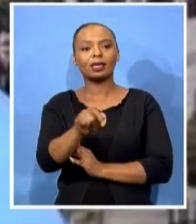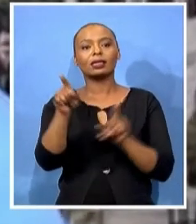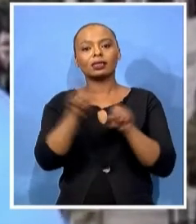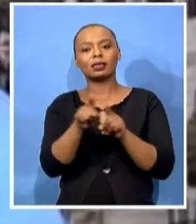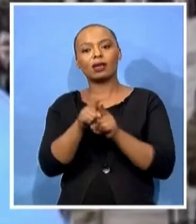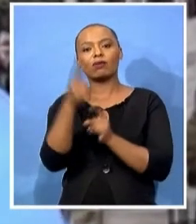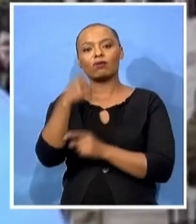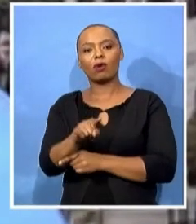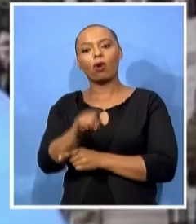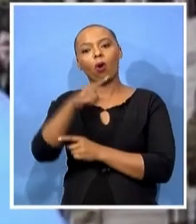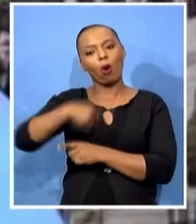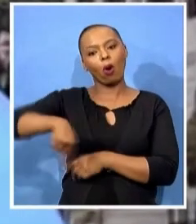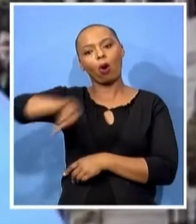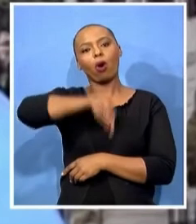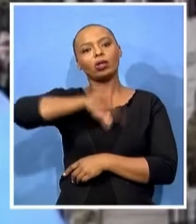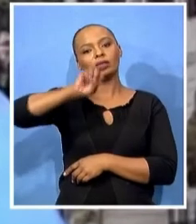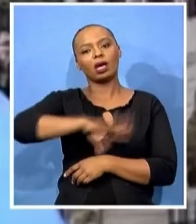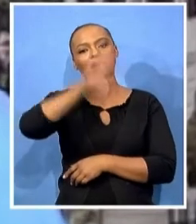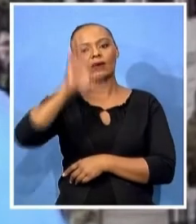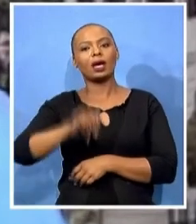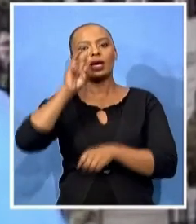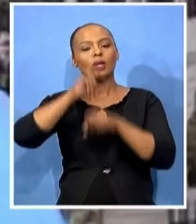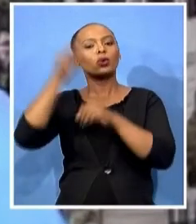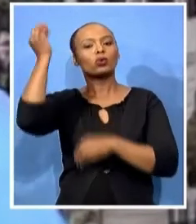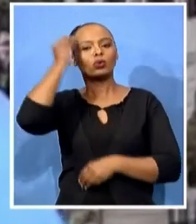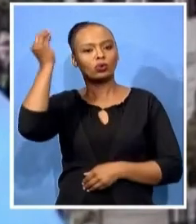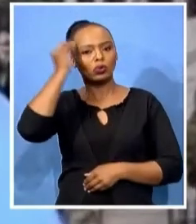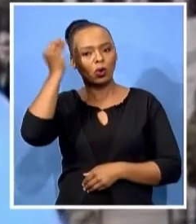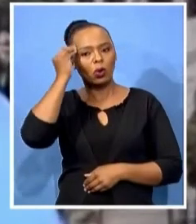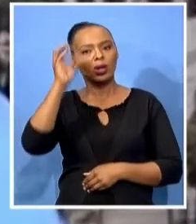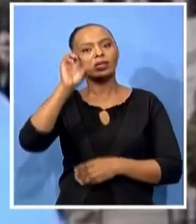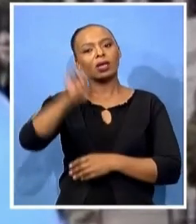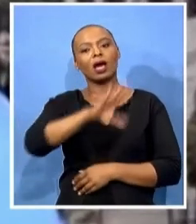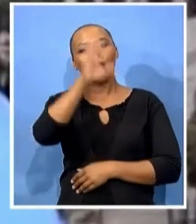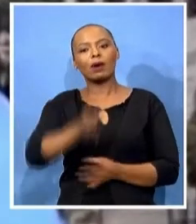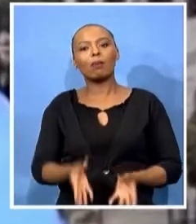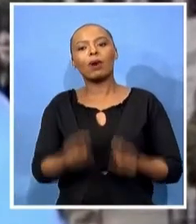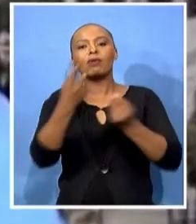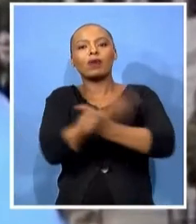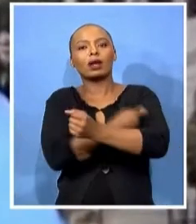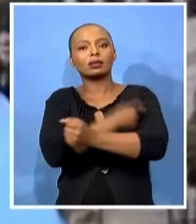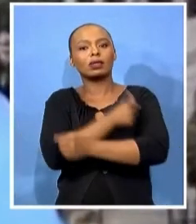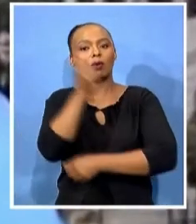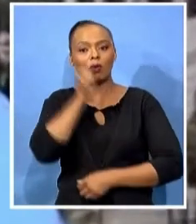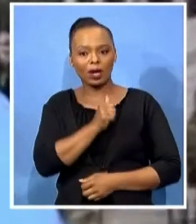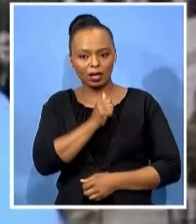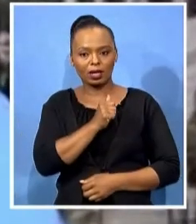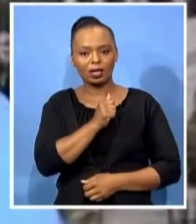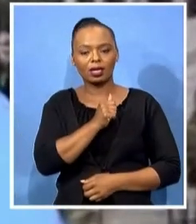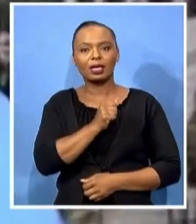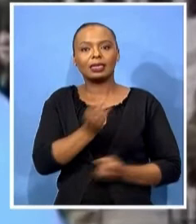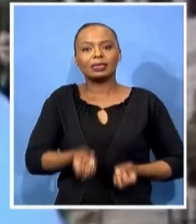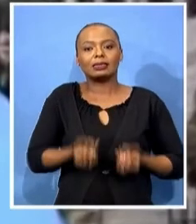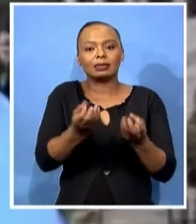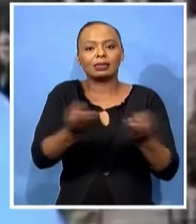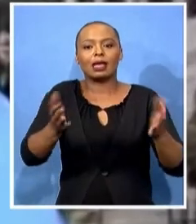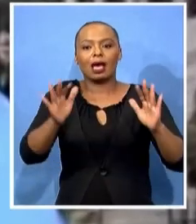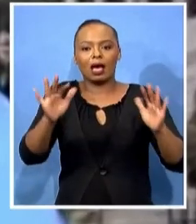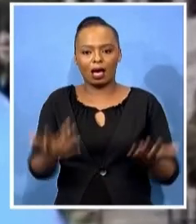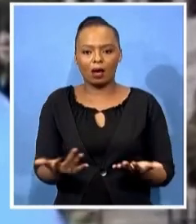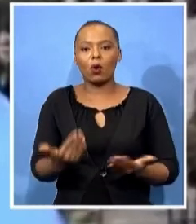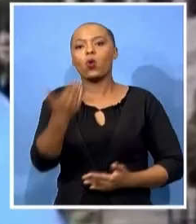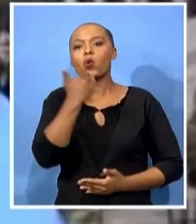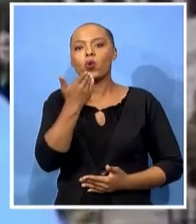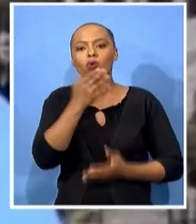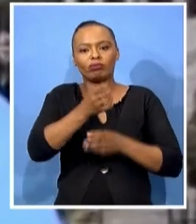exactly when South Africa will receive a vaccine, how it will be distributed, and who will receive this vaccine. And can the Honourable